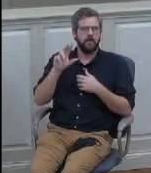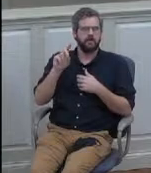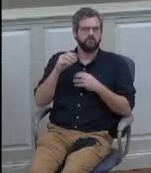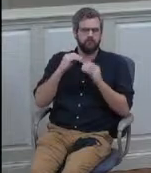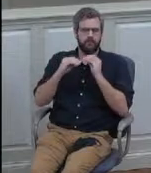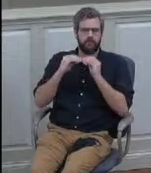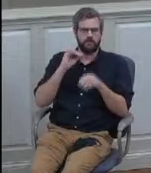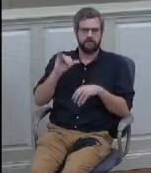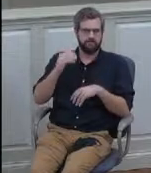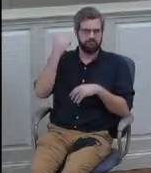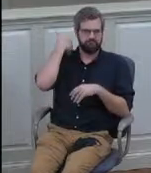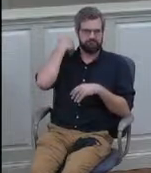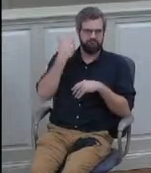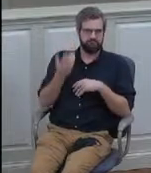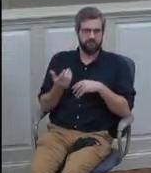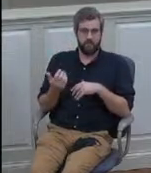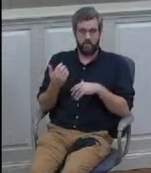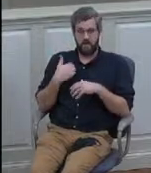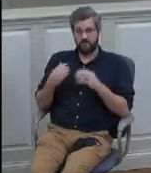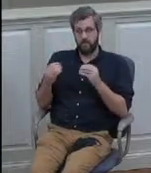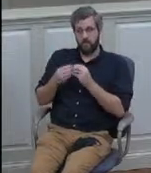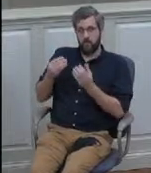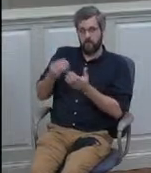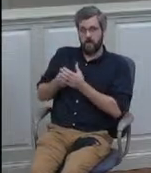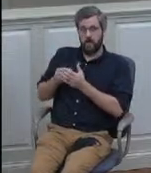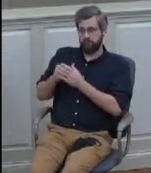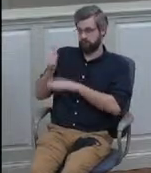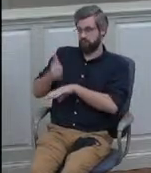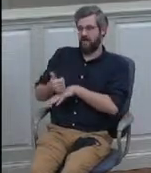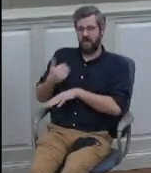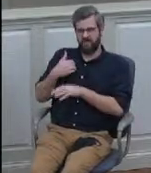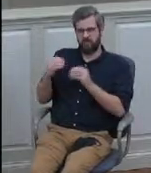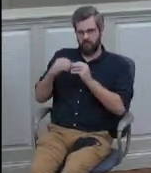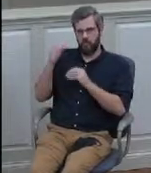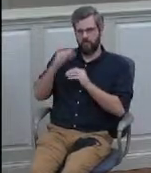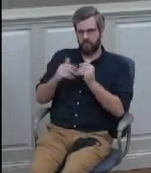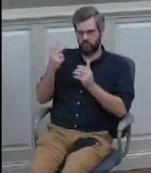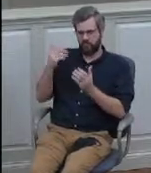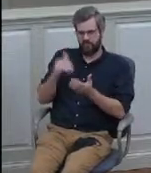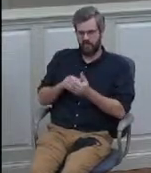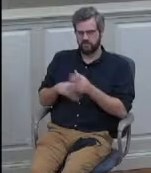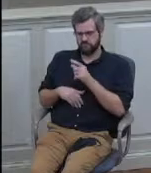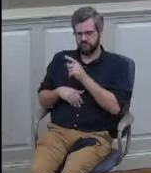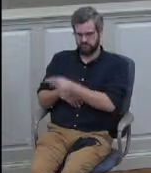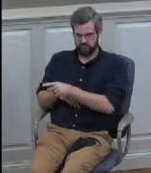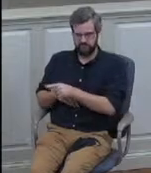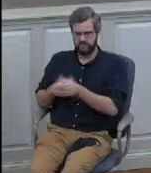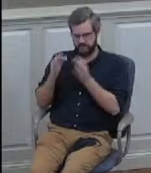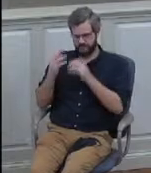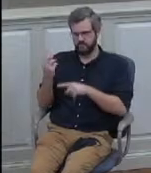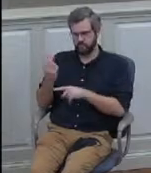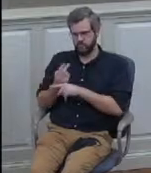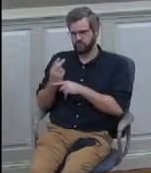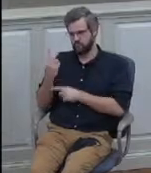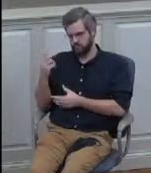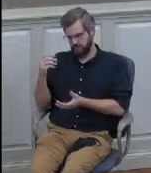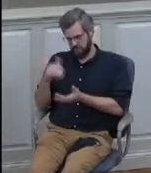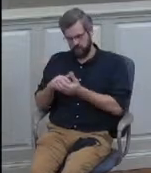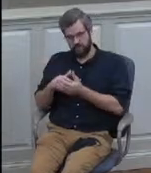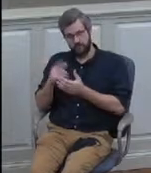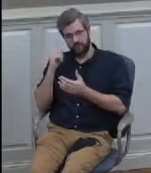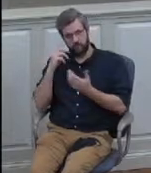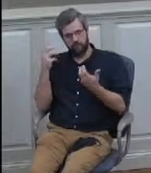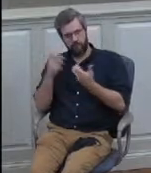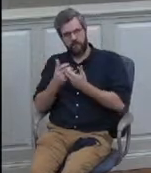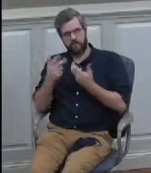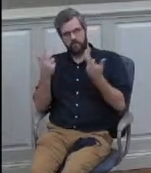years. So we have more money than that in the budget. We have more than $3,000 in the budget. So we will definitely use the $3,000 to get the match, and